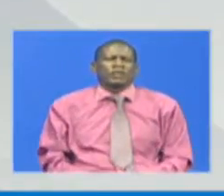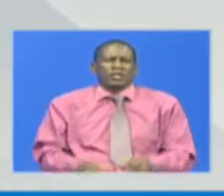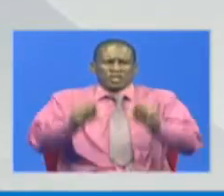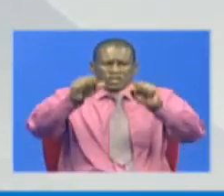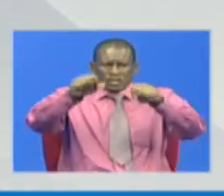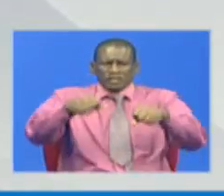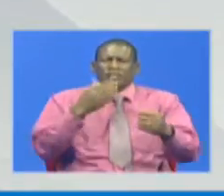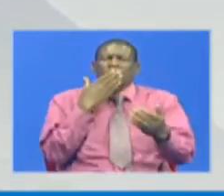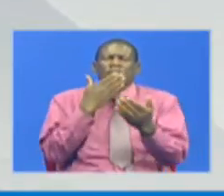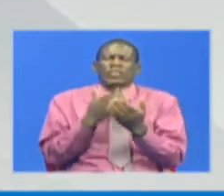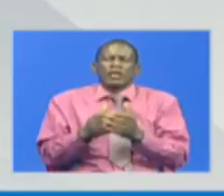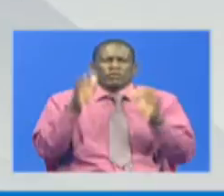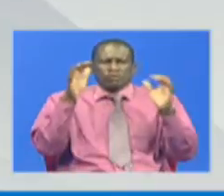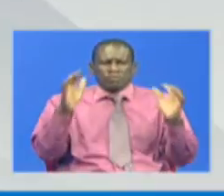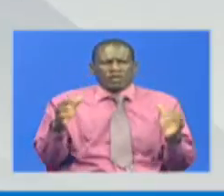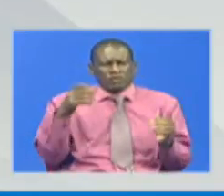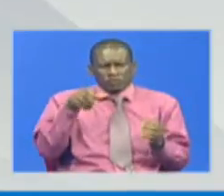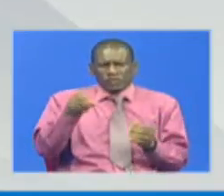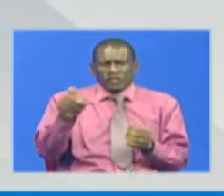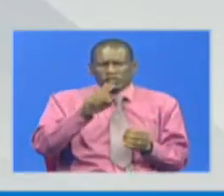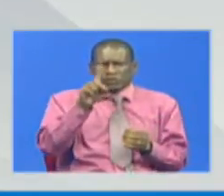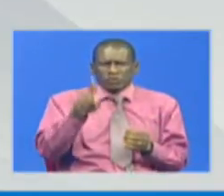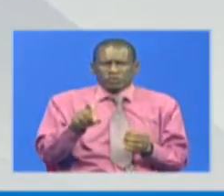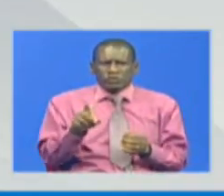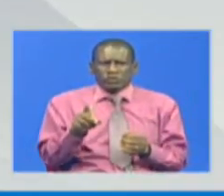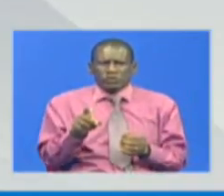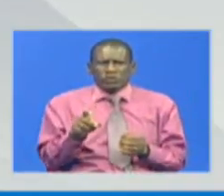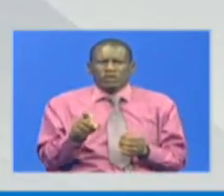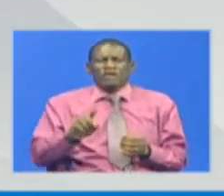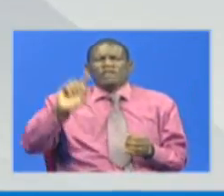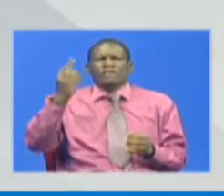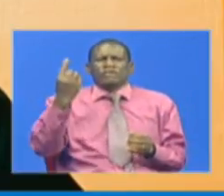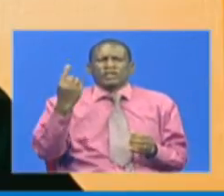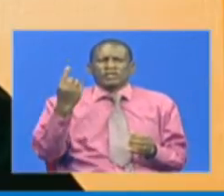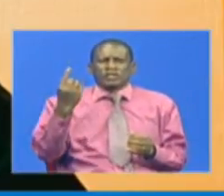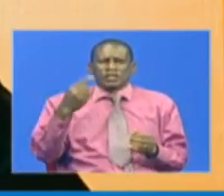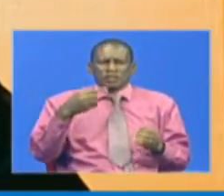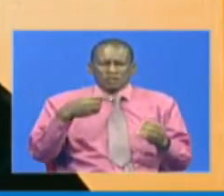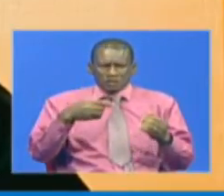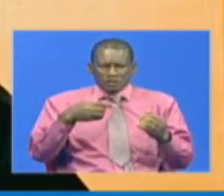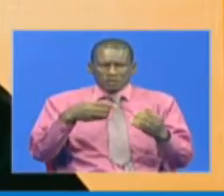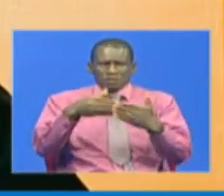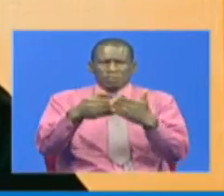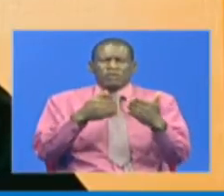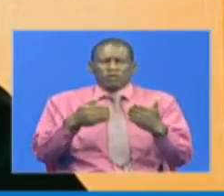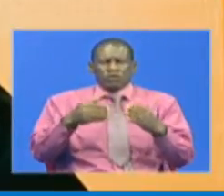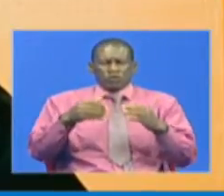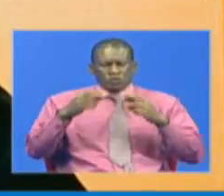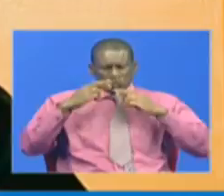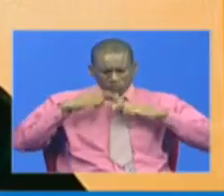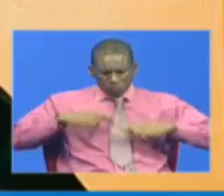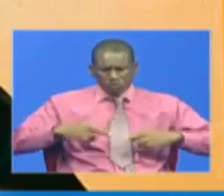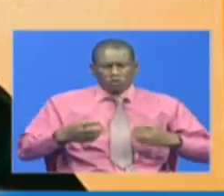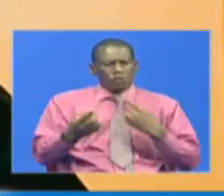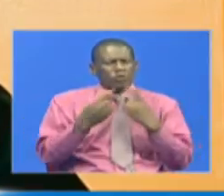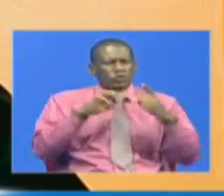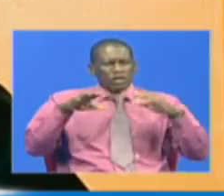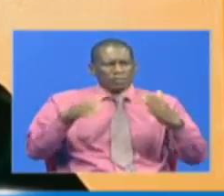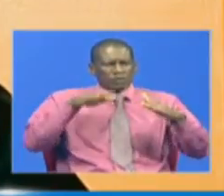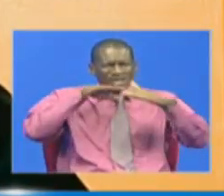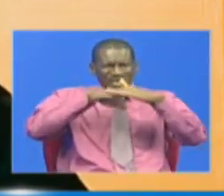Thank you very much for that question. First of all, before we went on break, we were talking about